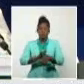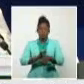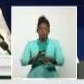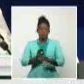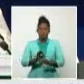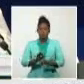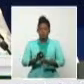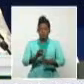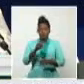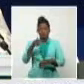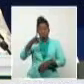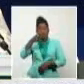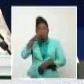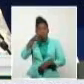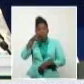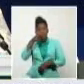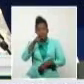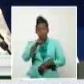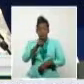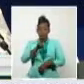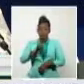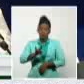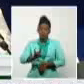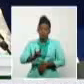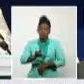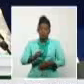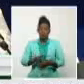As of this date,